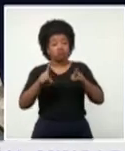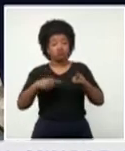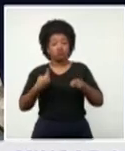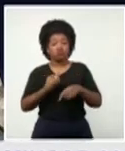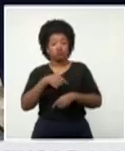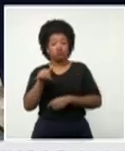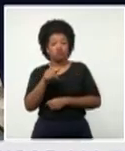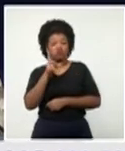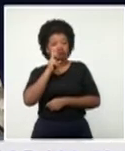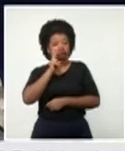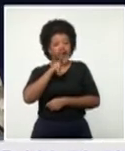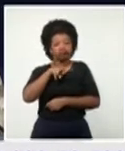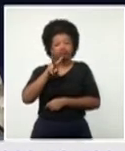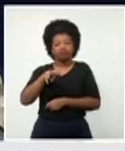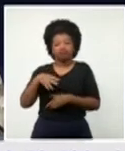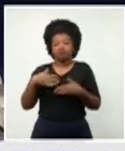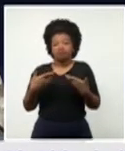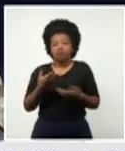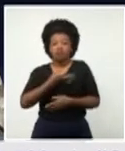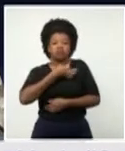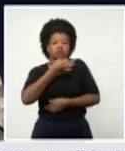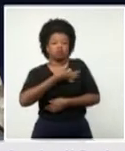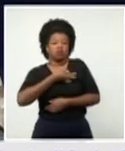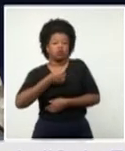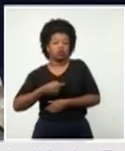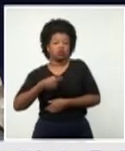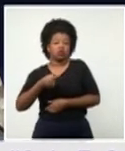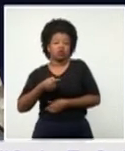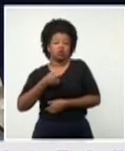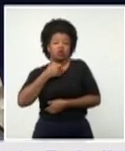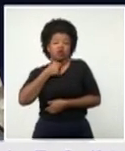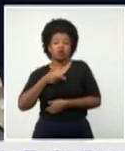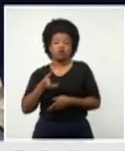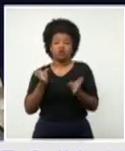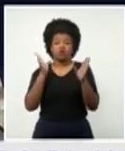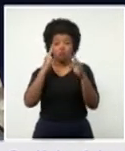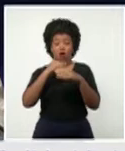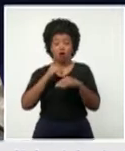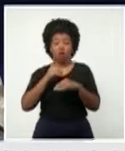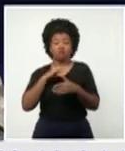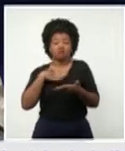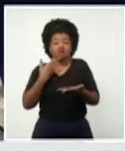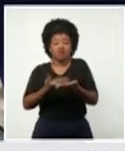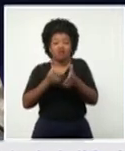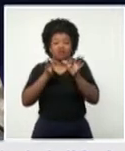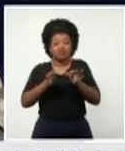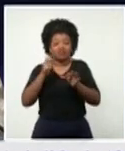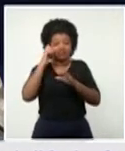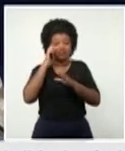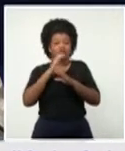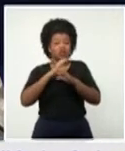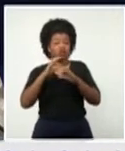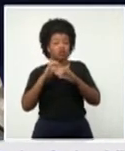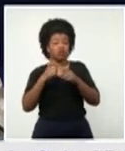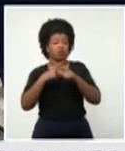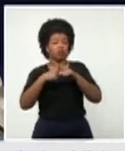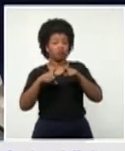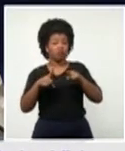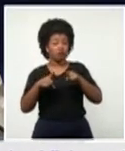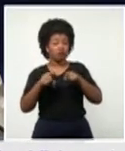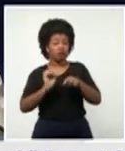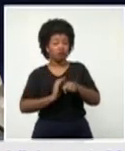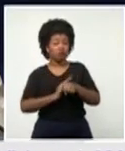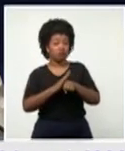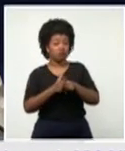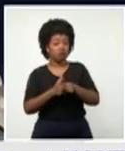nonetheless, we are taking a look at the discussions currently underway And although there is no